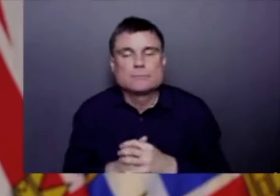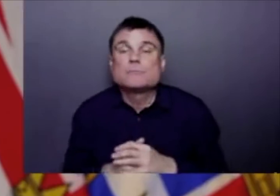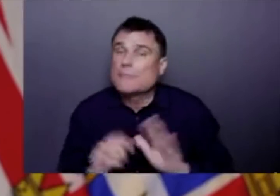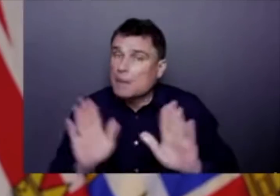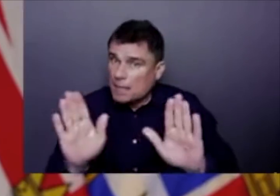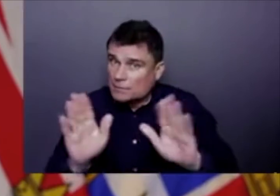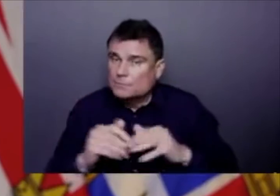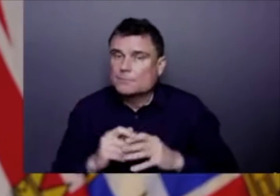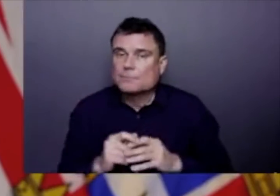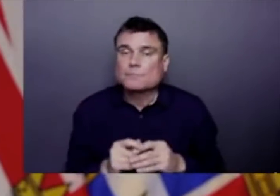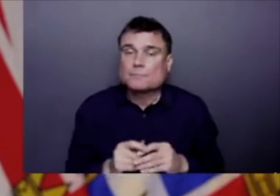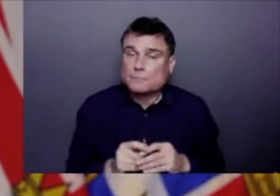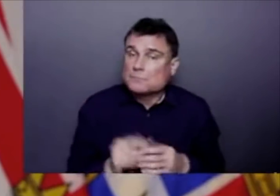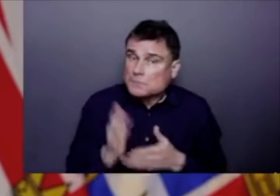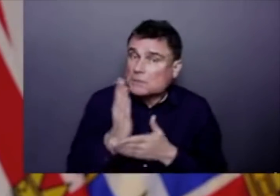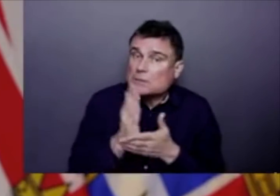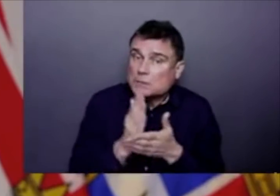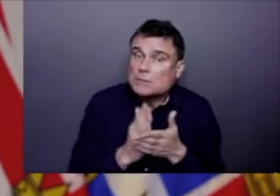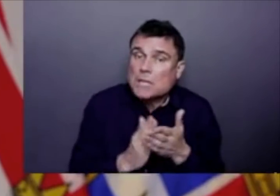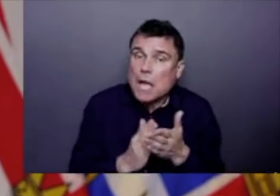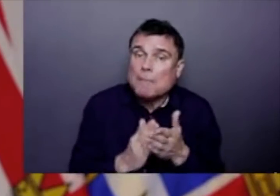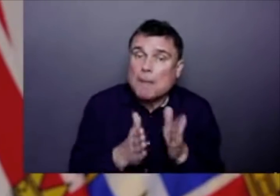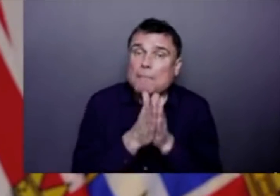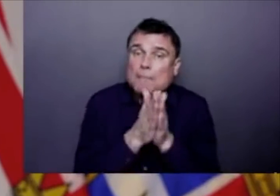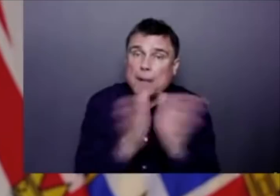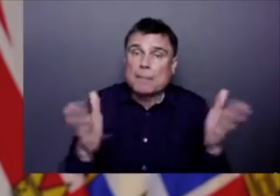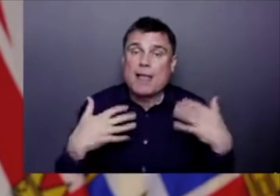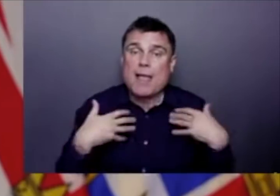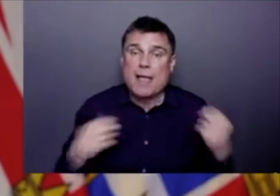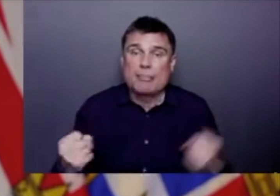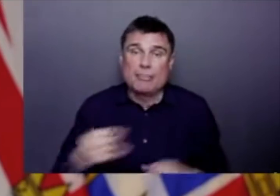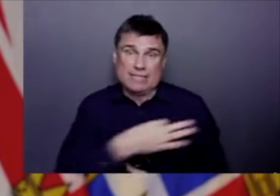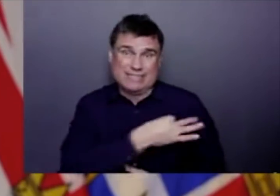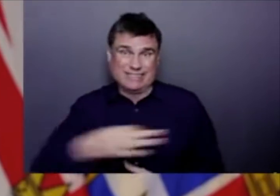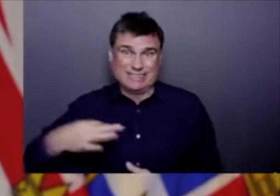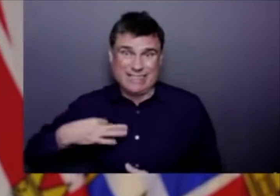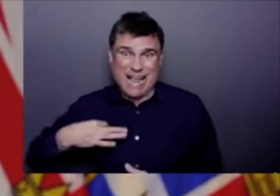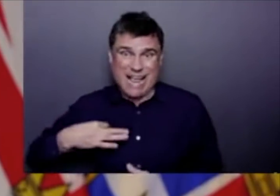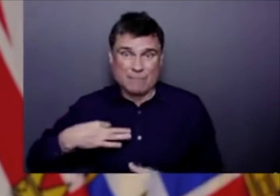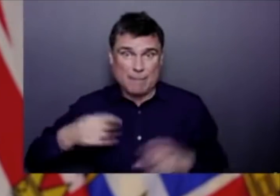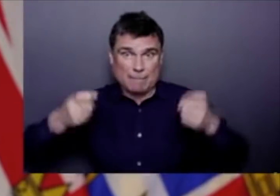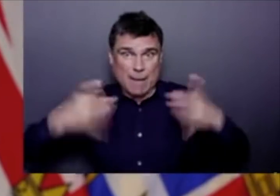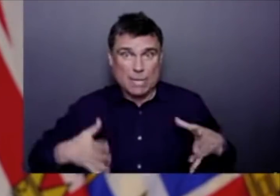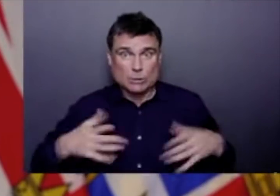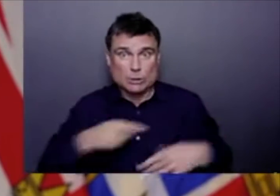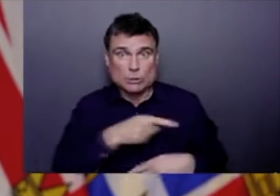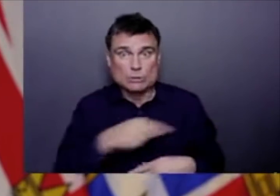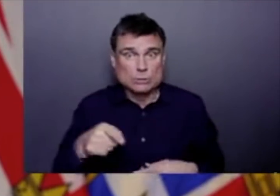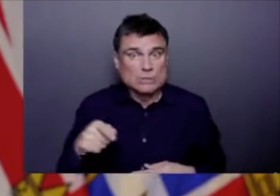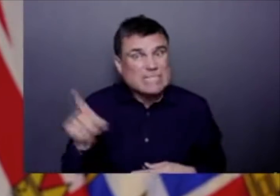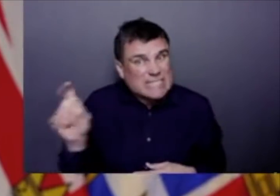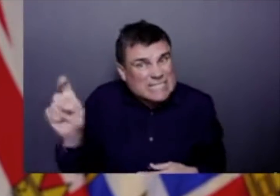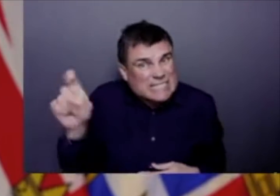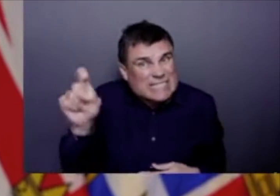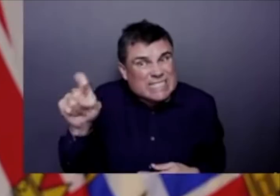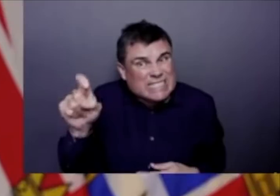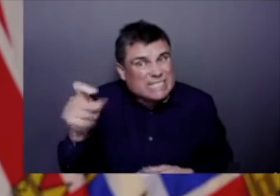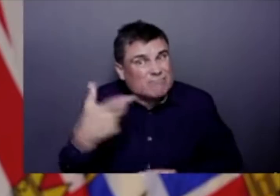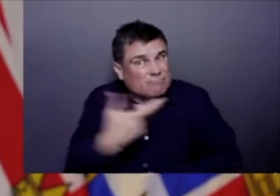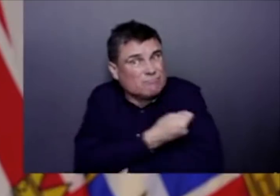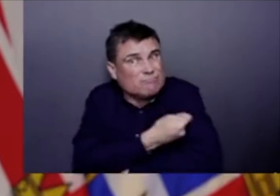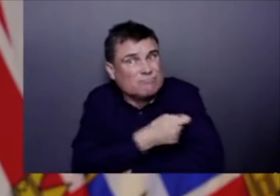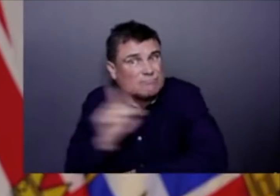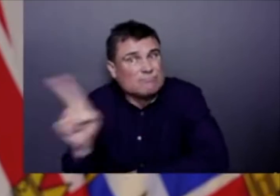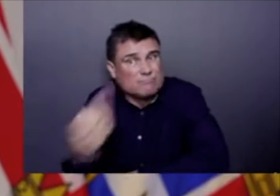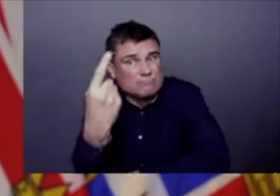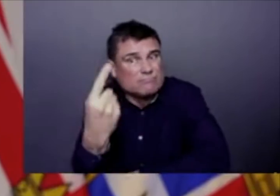in and manage outbreaks in long-term care homes, and they need to be protected so that when they go into those outbreak situations, they're not